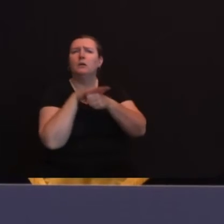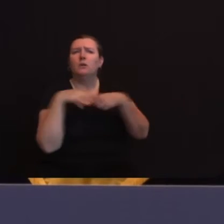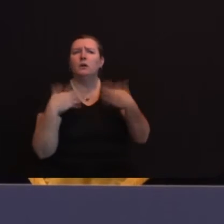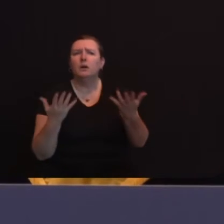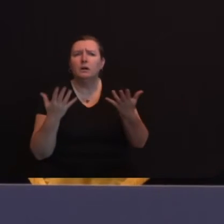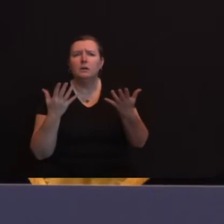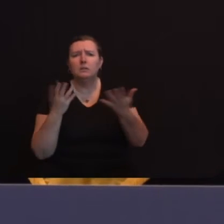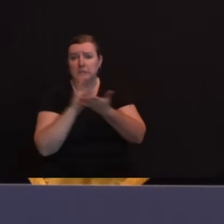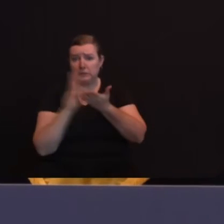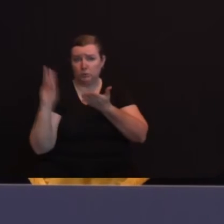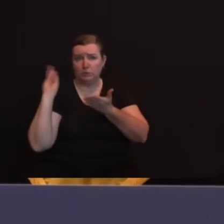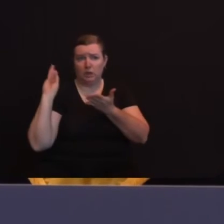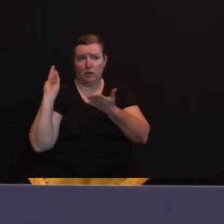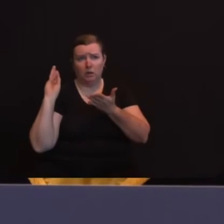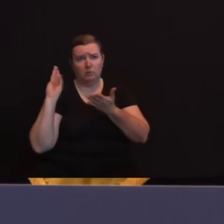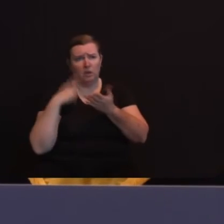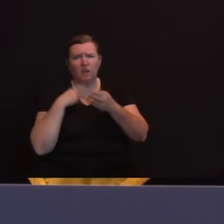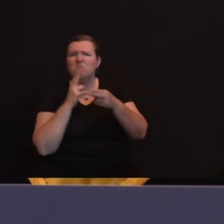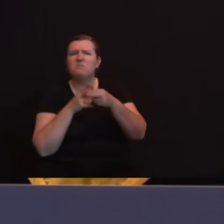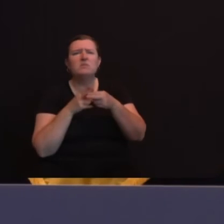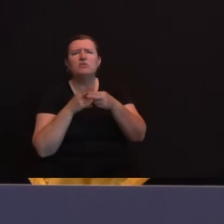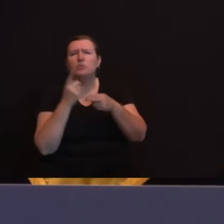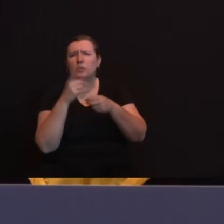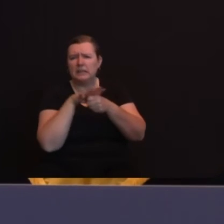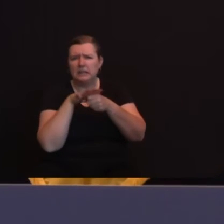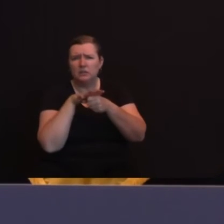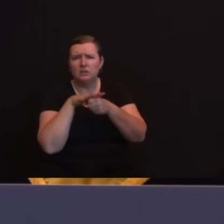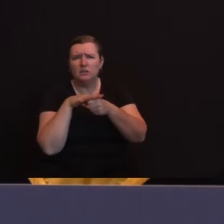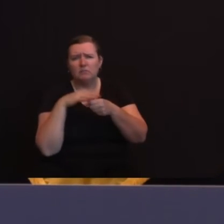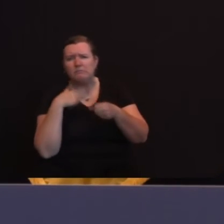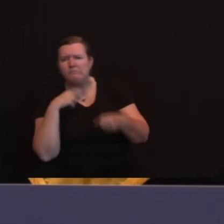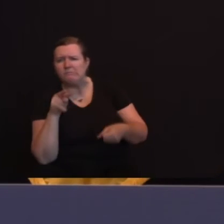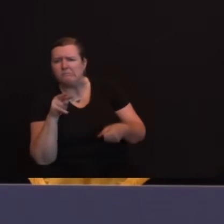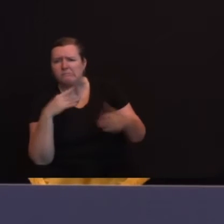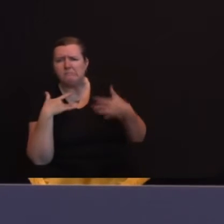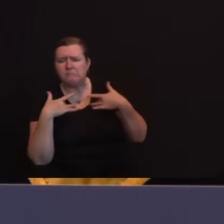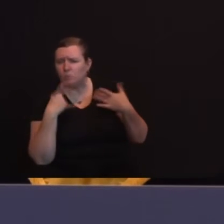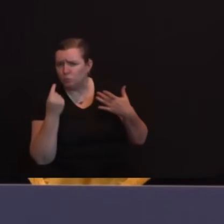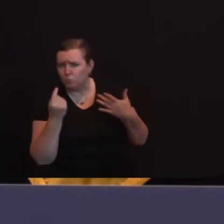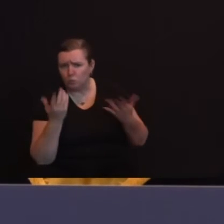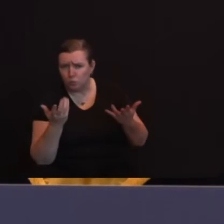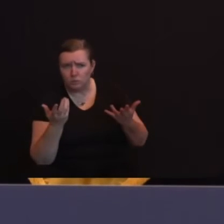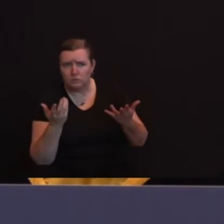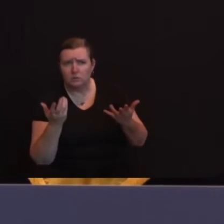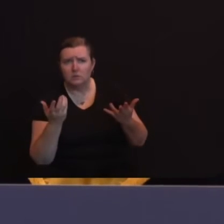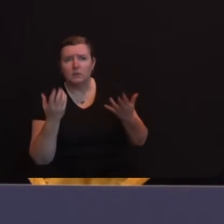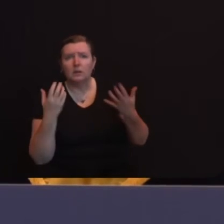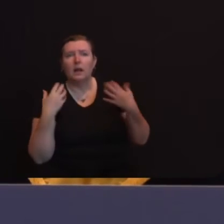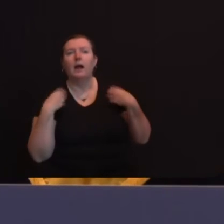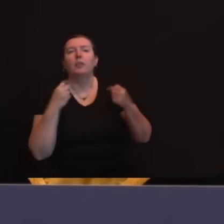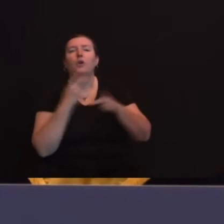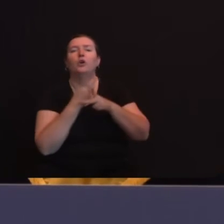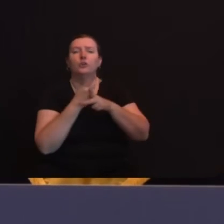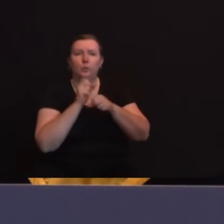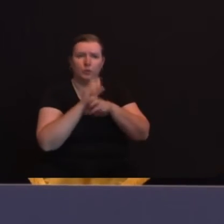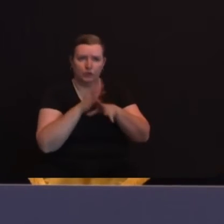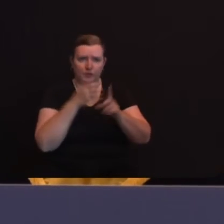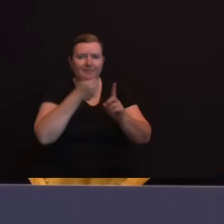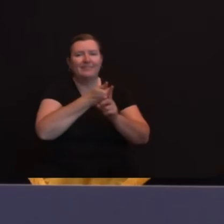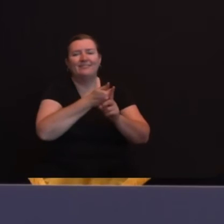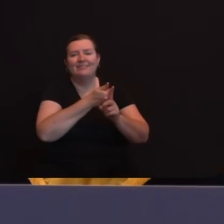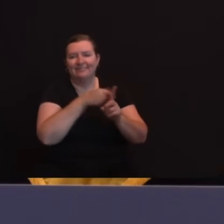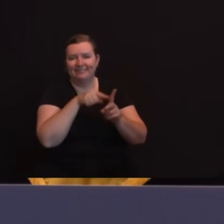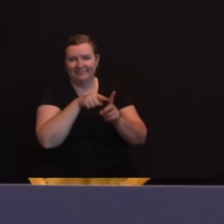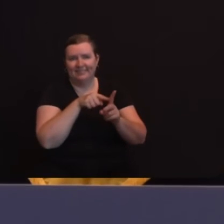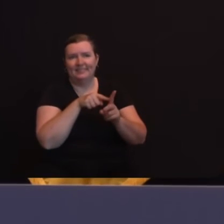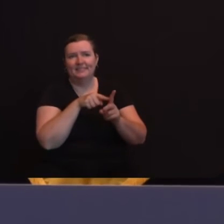weeks, the one area that we have particular concern are healthcare workers, because it's an obvious point, but